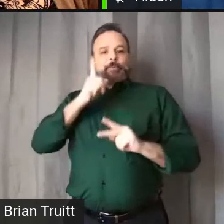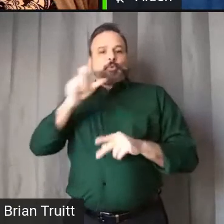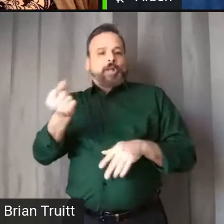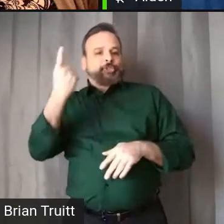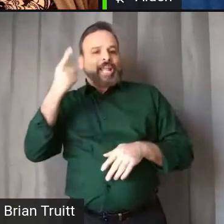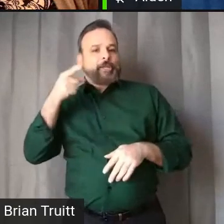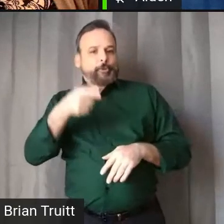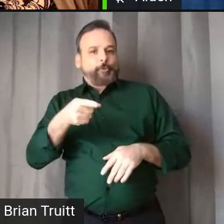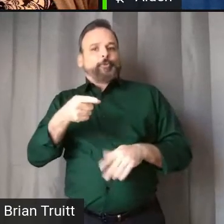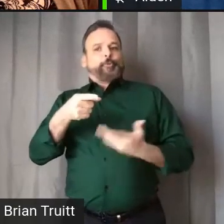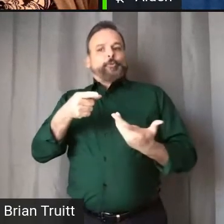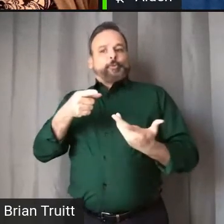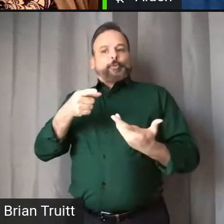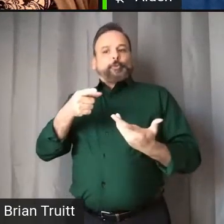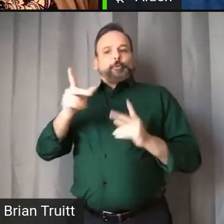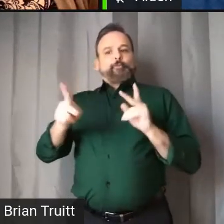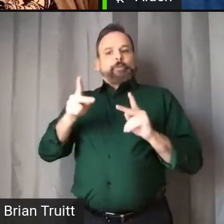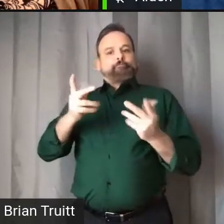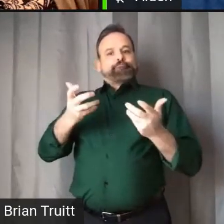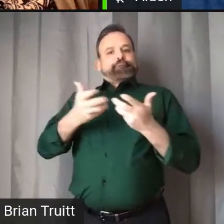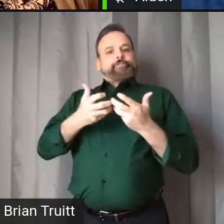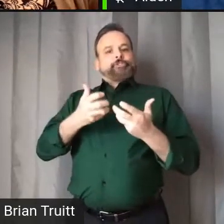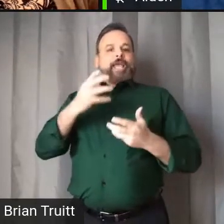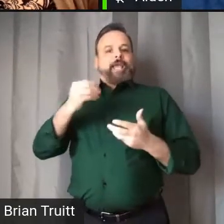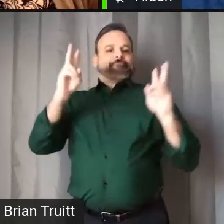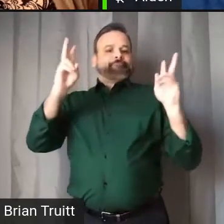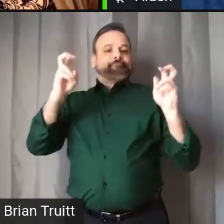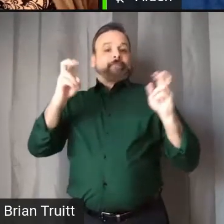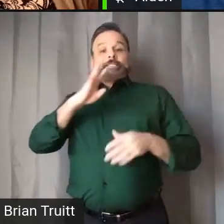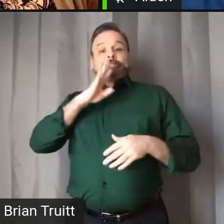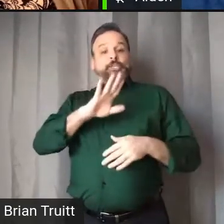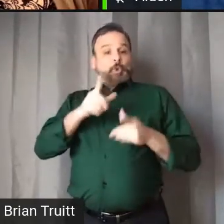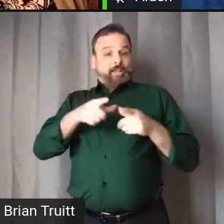and who speak your language.